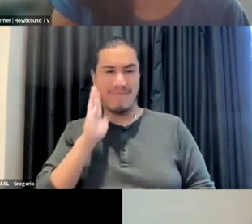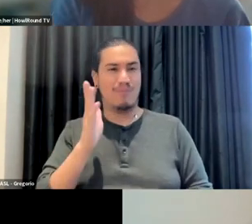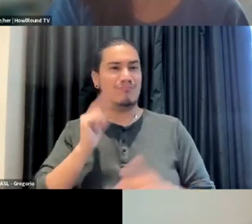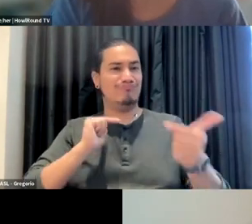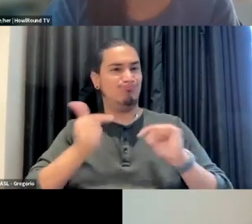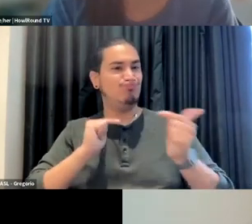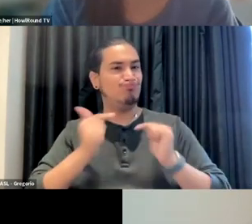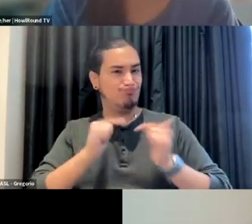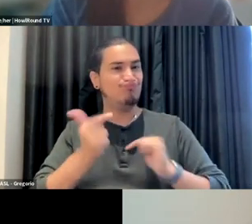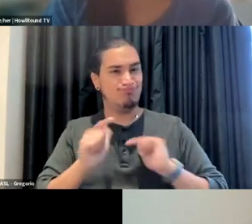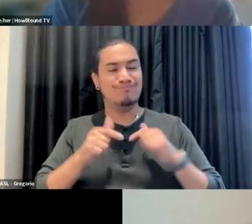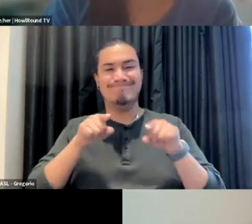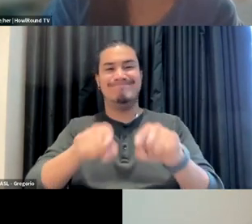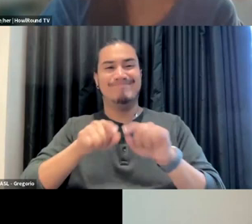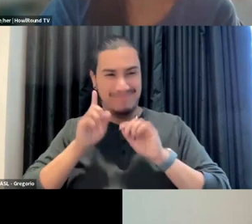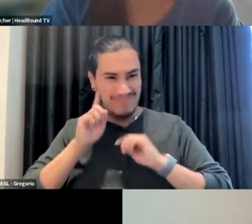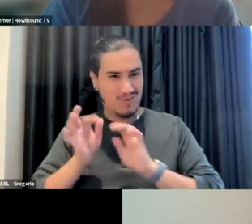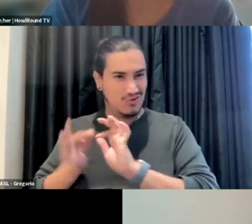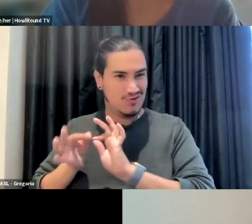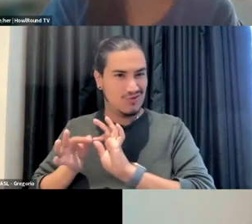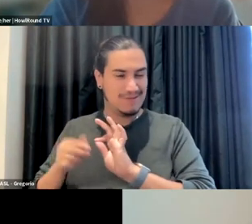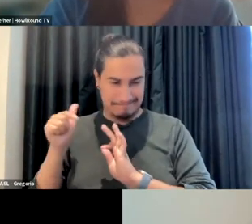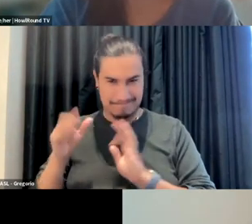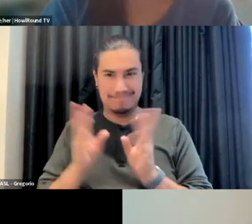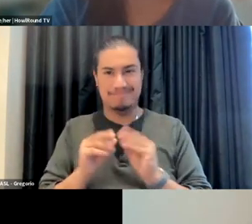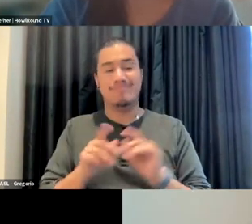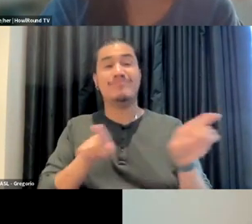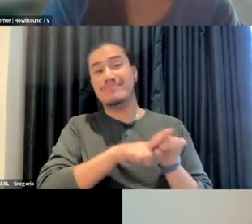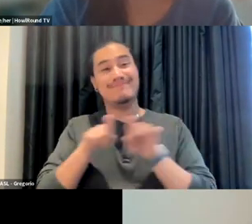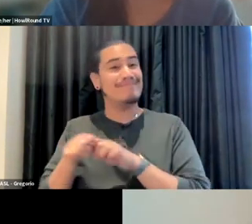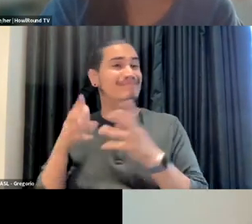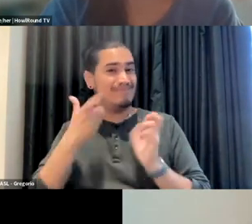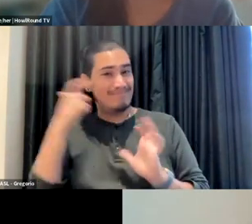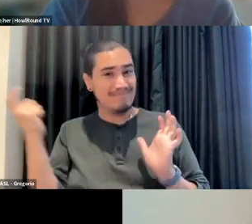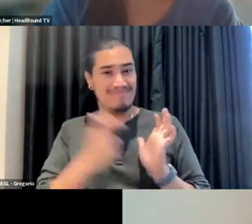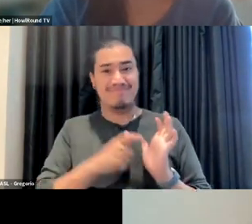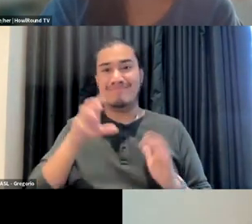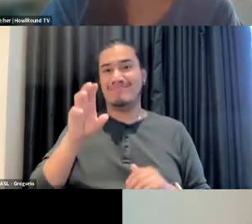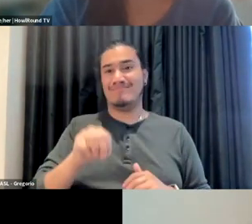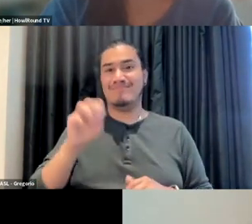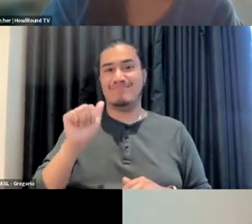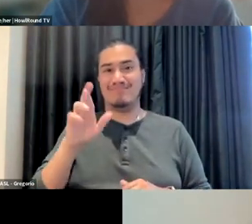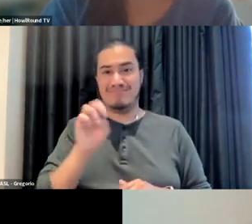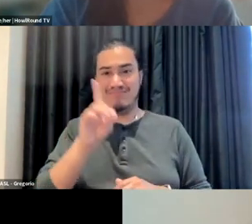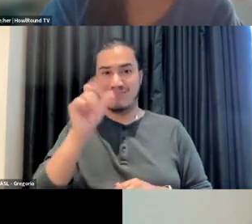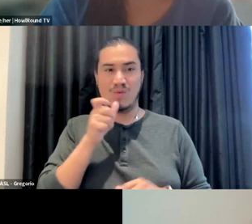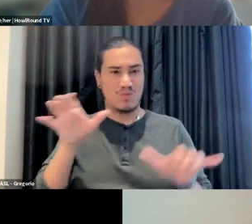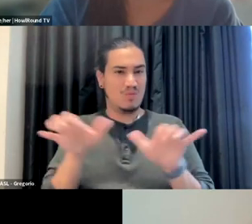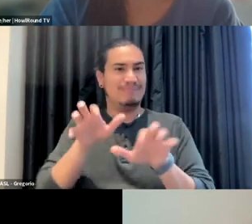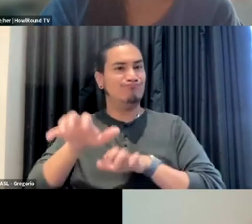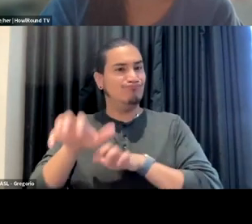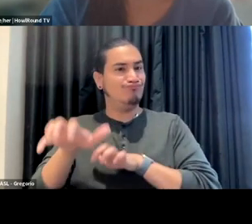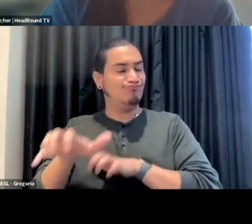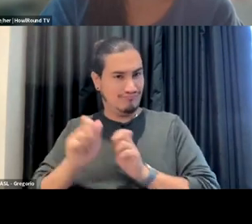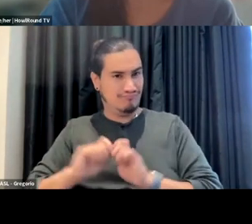and being our ASL interpreters for the session. I also want to acknowledge Miranda, who's doing our live captioning, and Thea